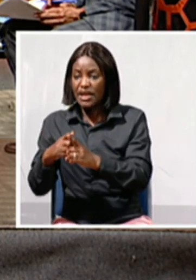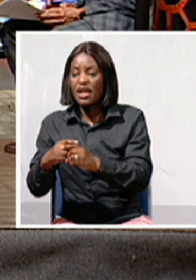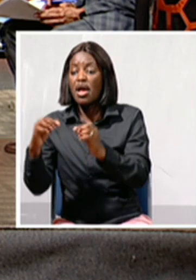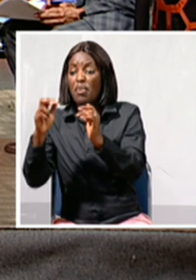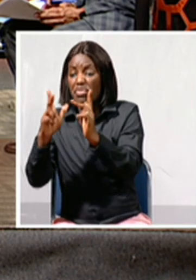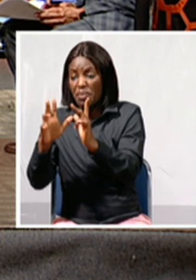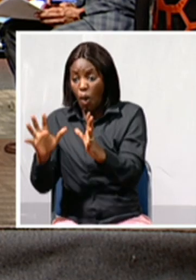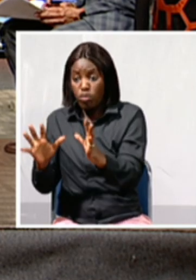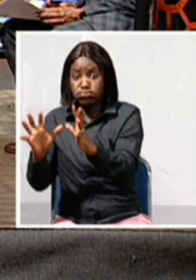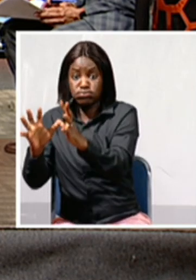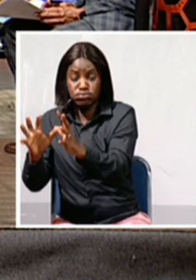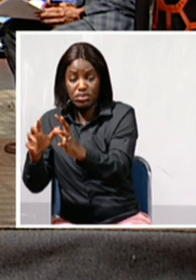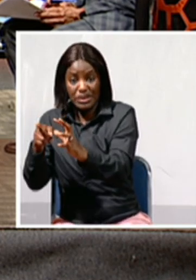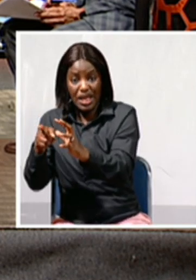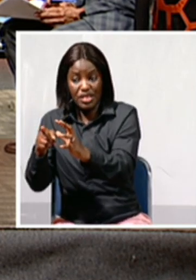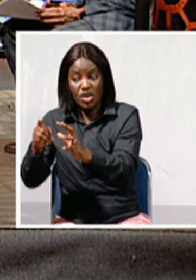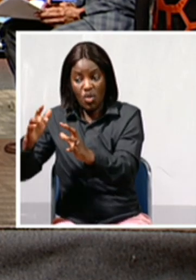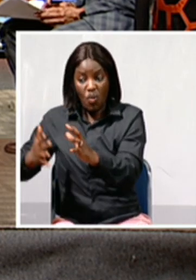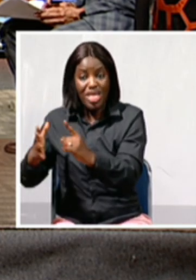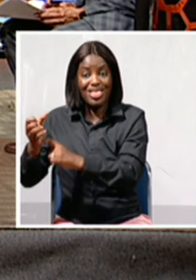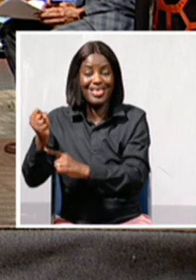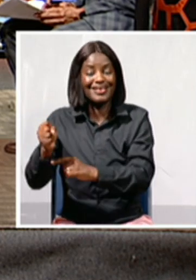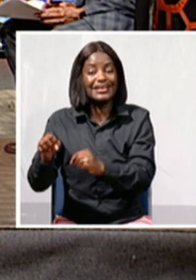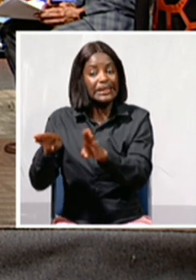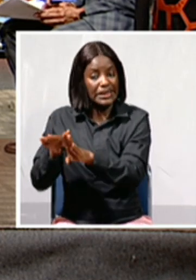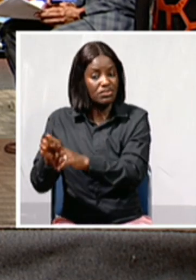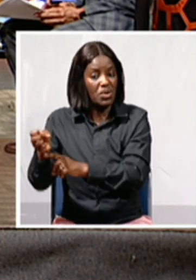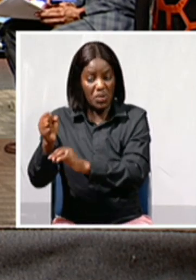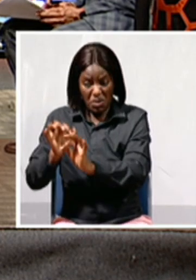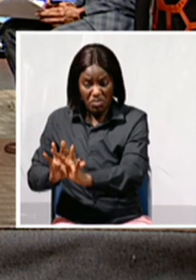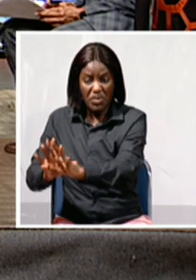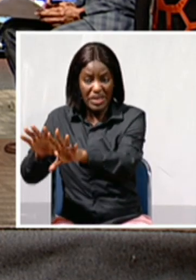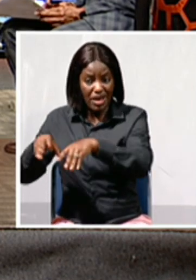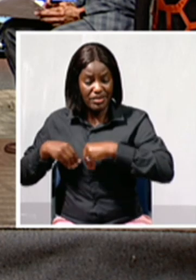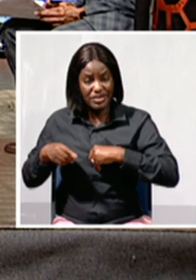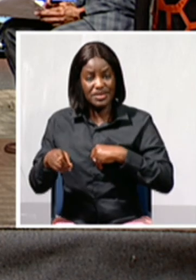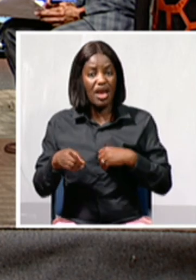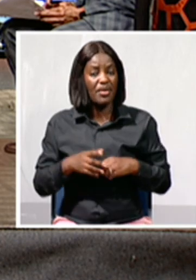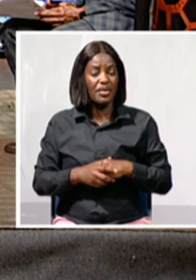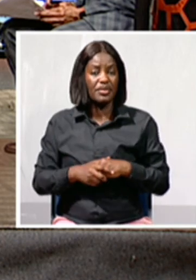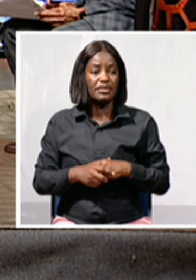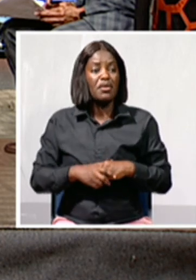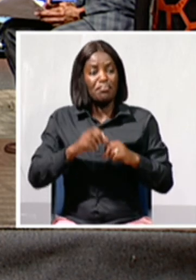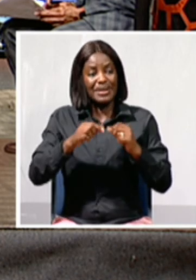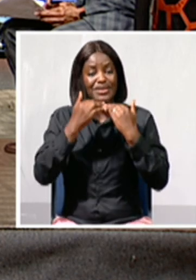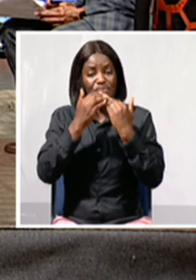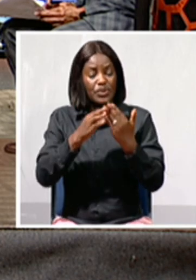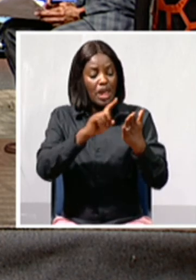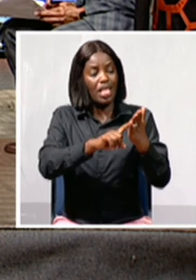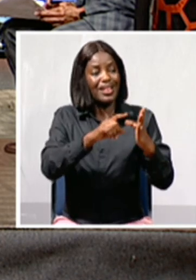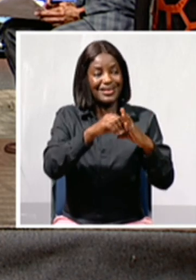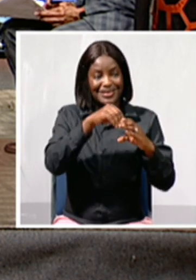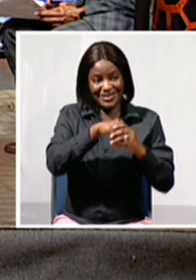If we decide we want gay people or we don't want them, whatever the majority says, we have to democratically vote on that. We go with